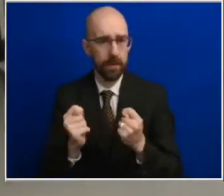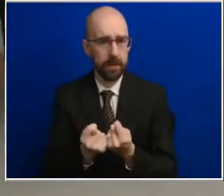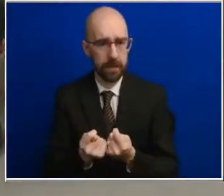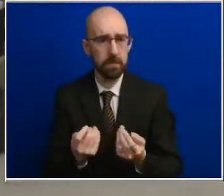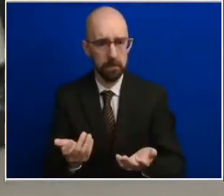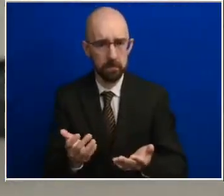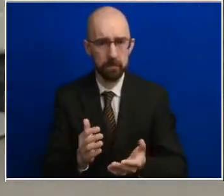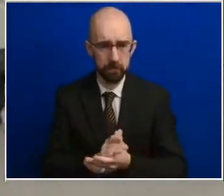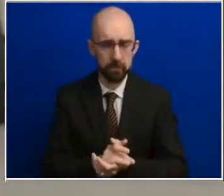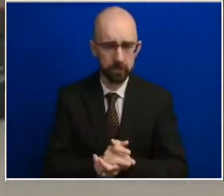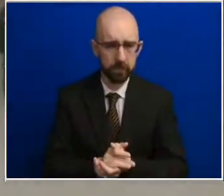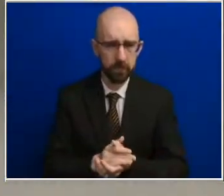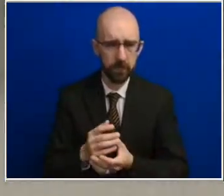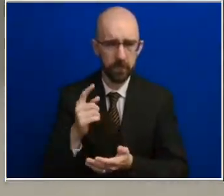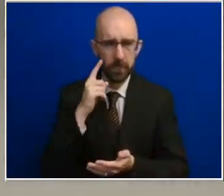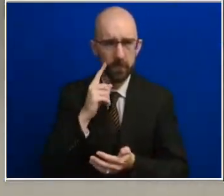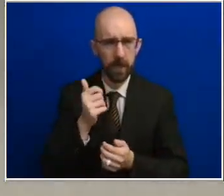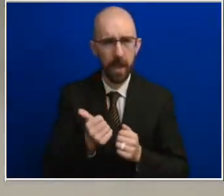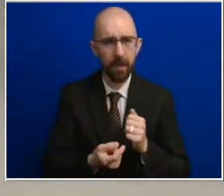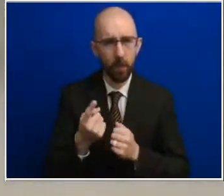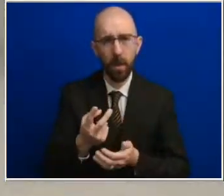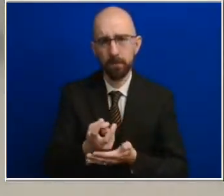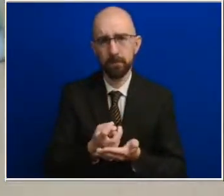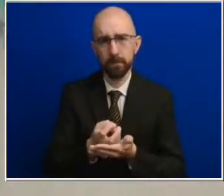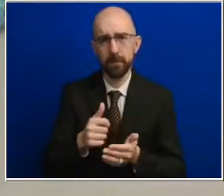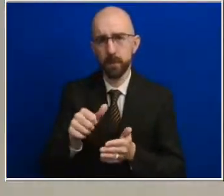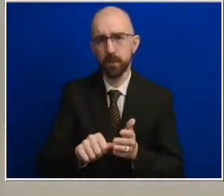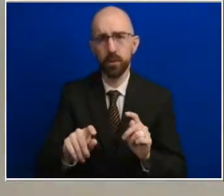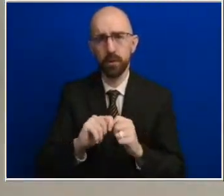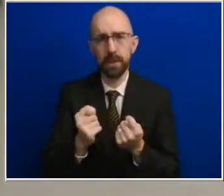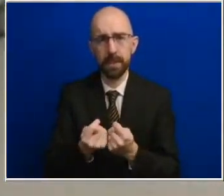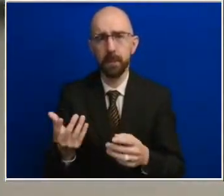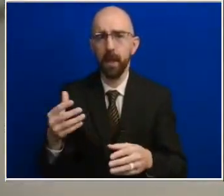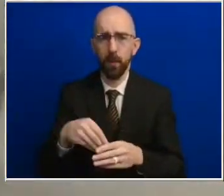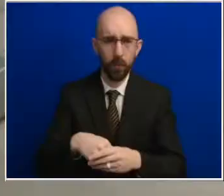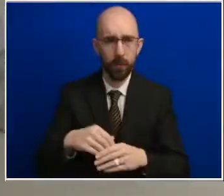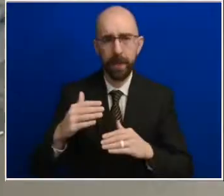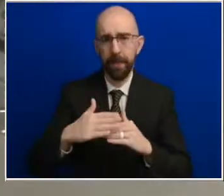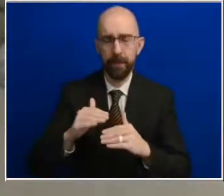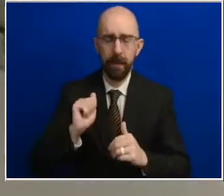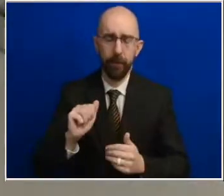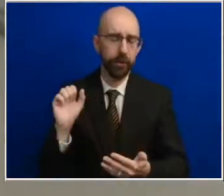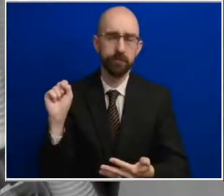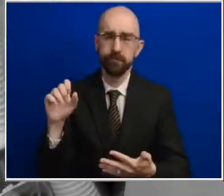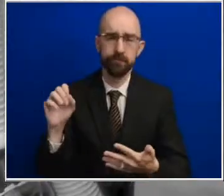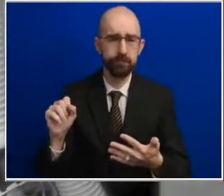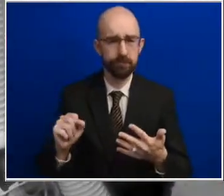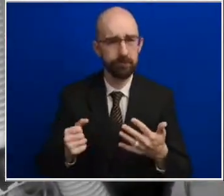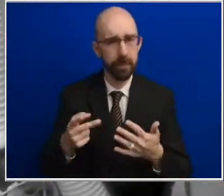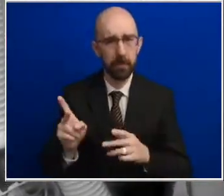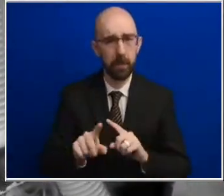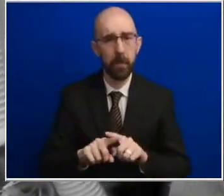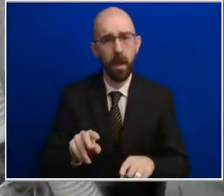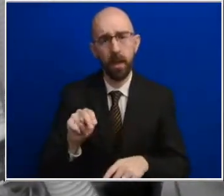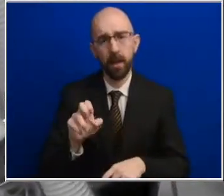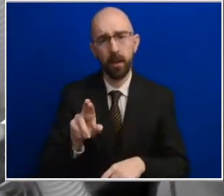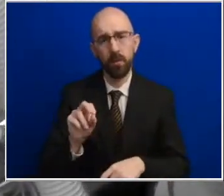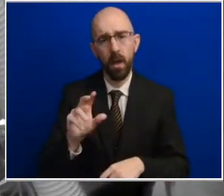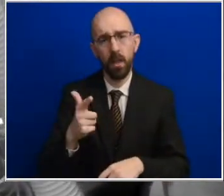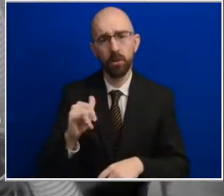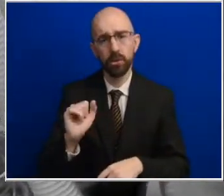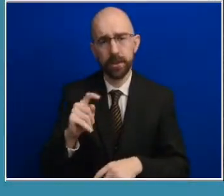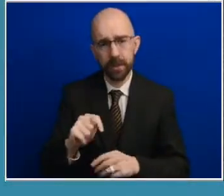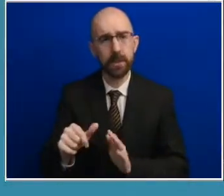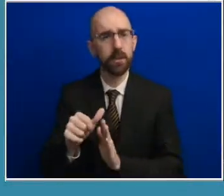I think everyone's epilepsy surgery team includes at least these, I guess I could list a lot of people, but the neurologist, the neurosurgeon, the psychologist,